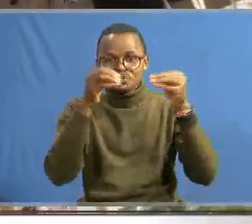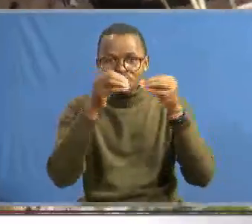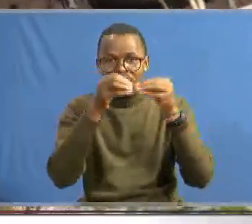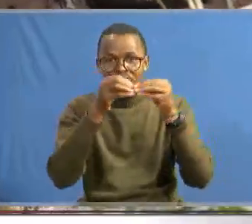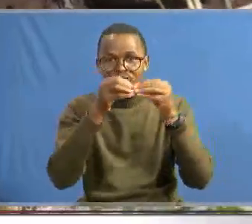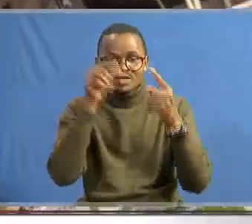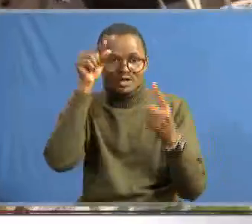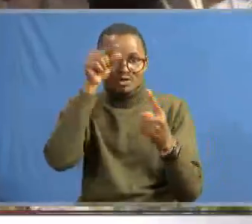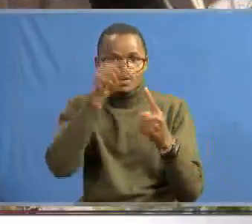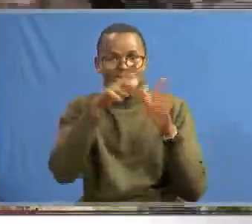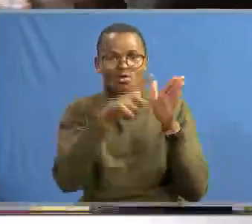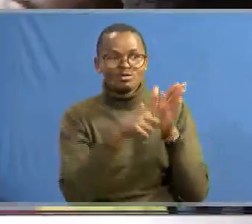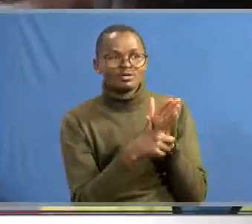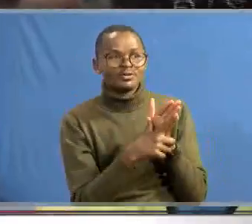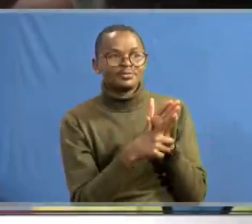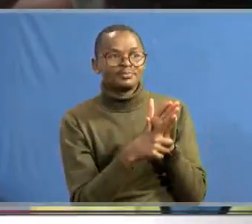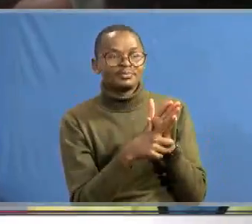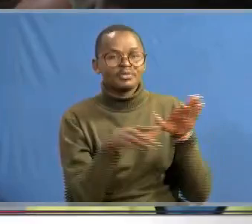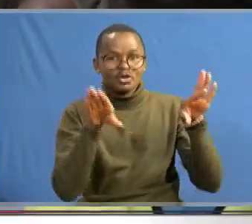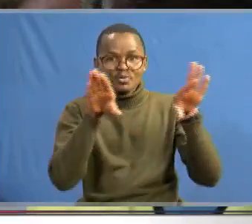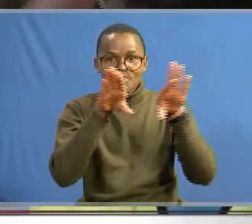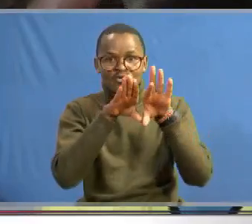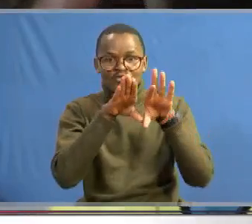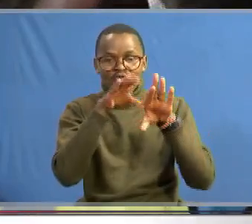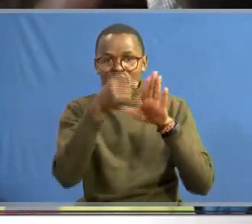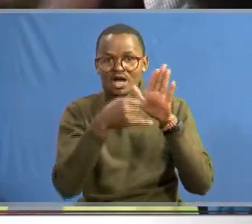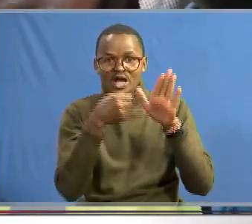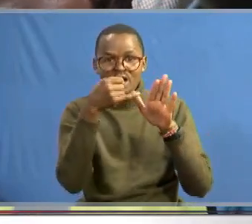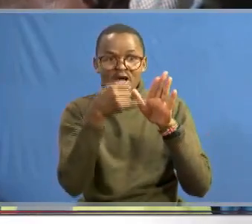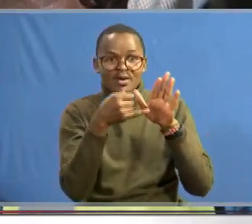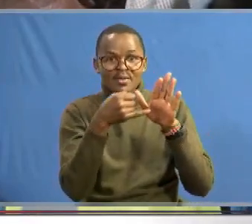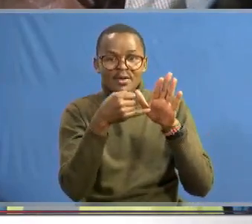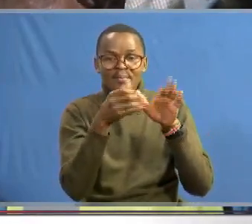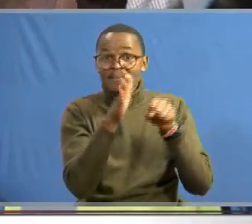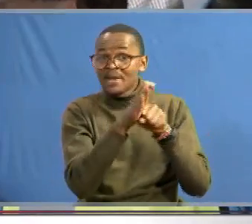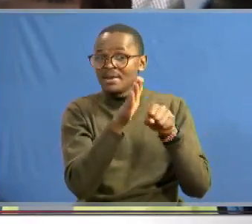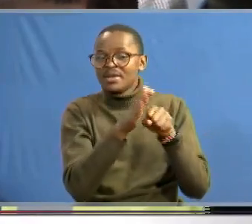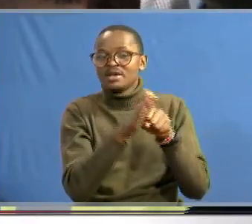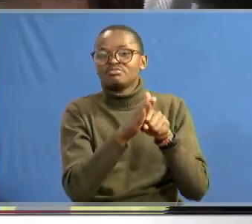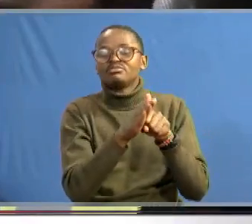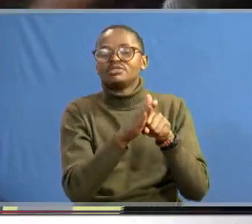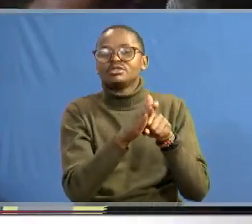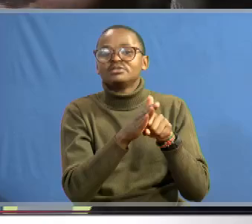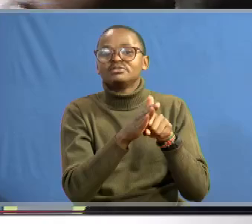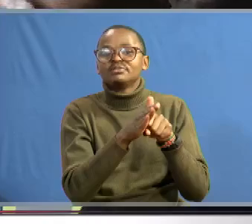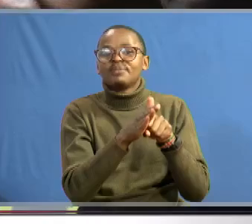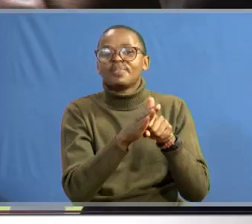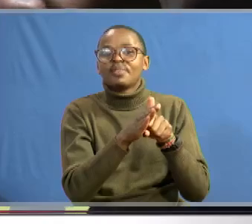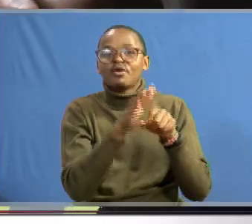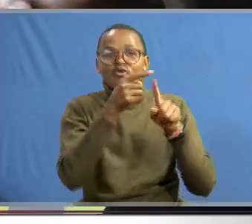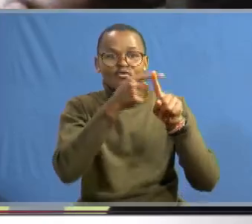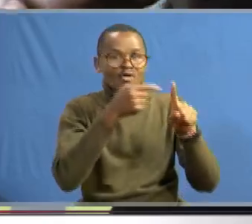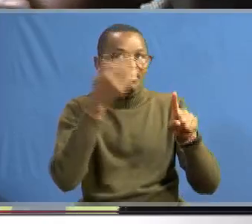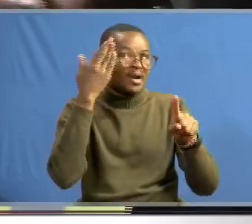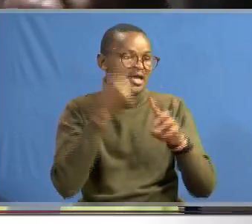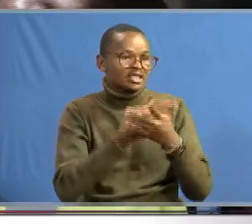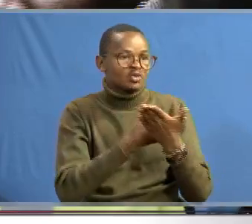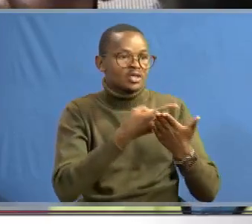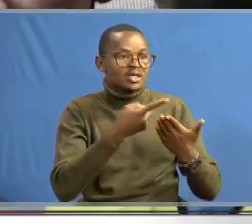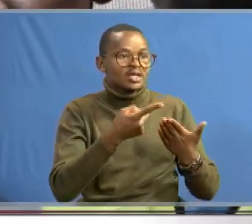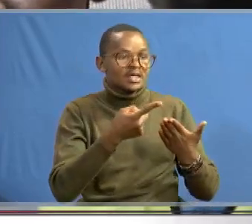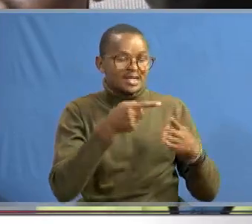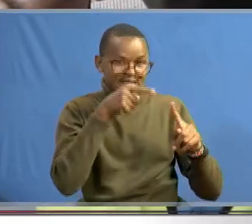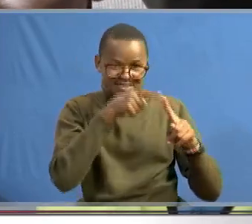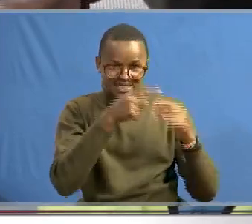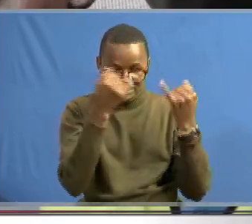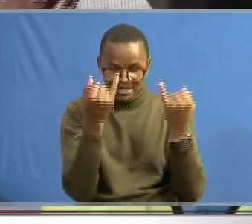and environmental laws. Na tumefuga mafactories fulani mingi kabisa kutoka wiki iliyopita mpaka